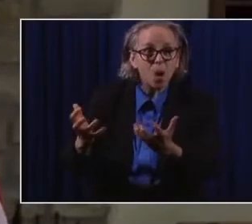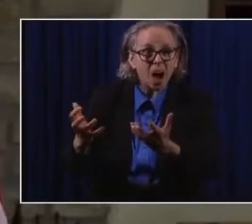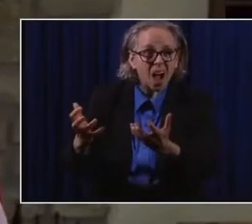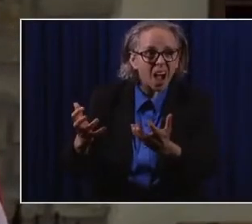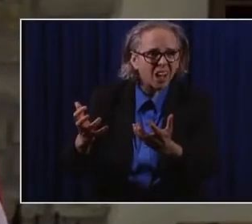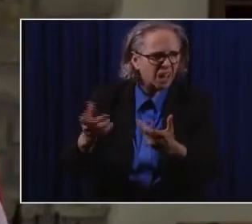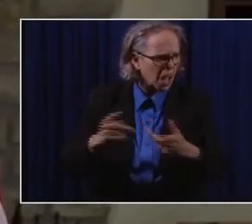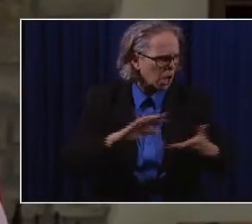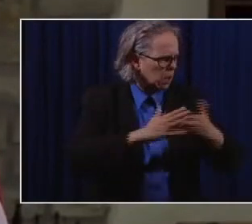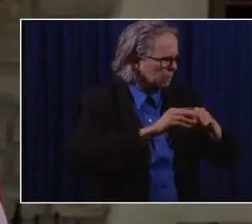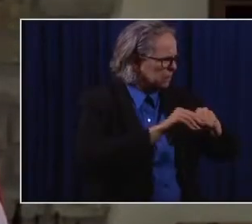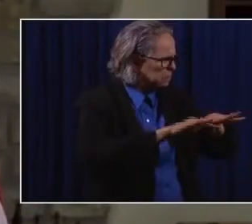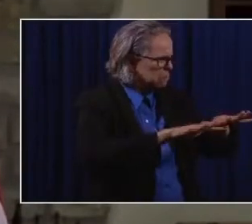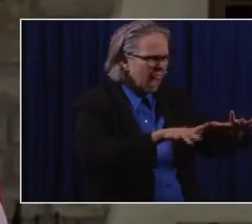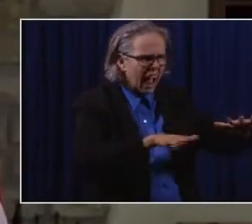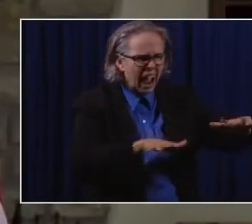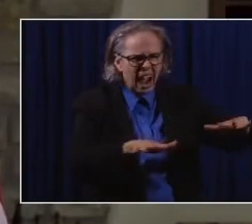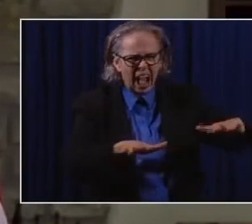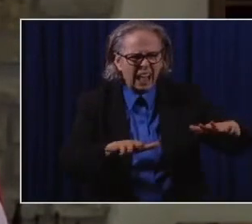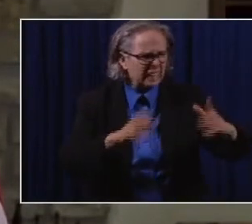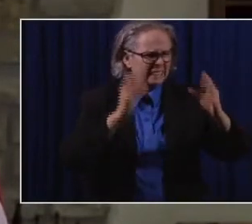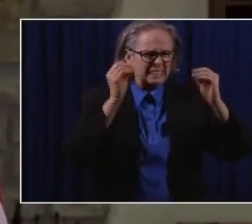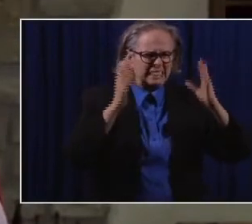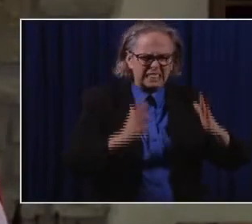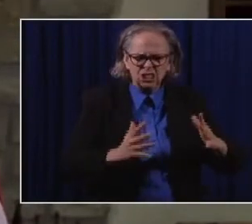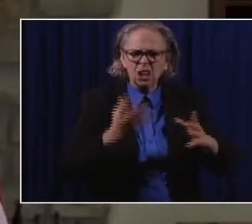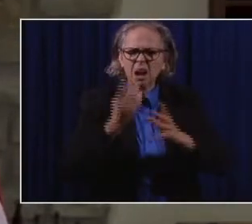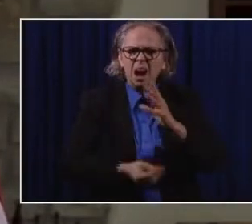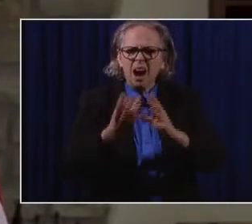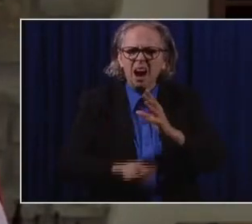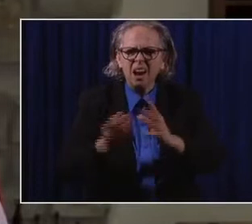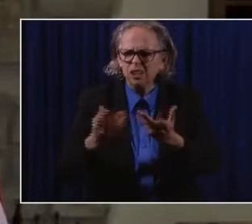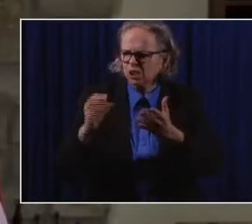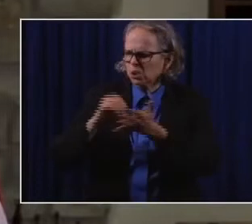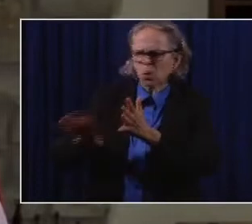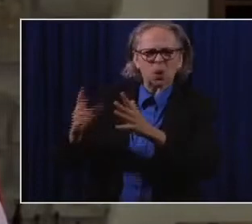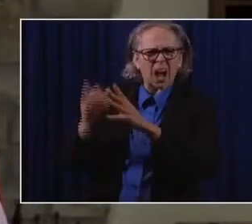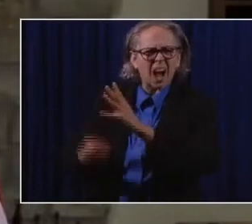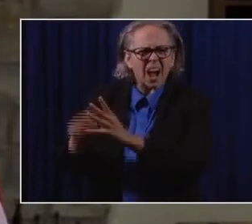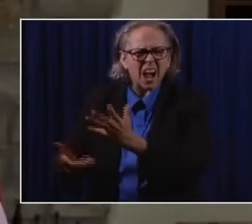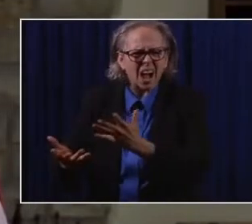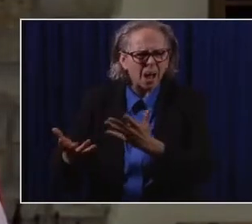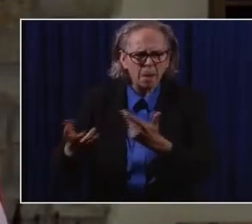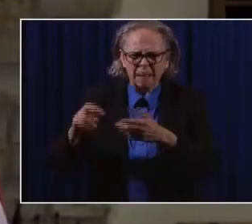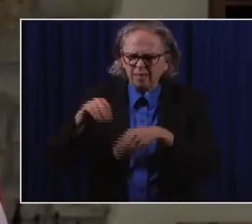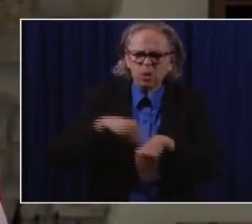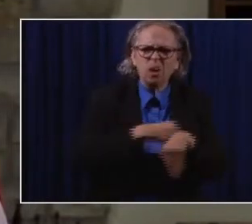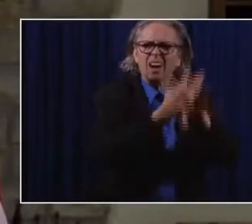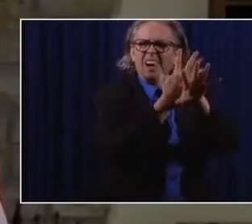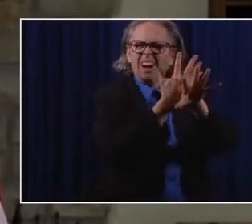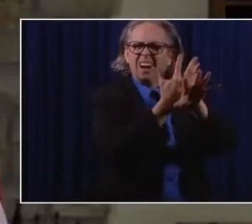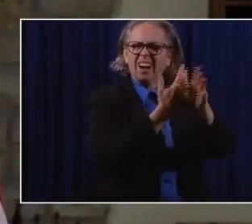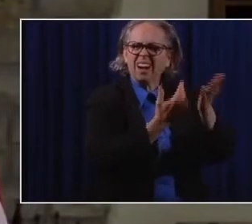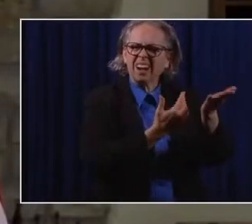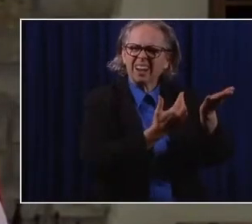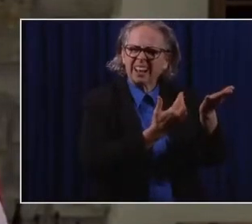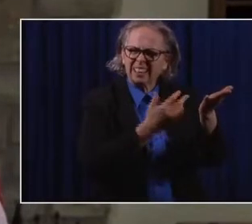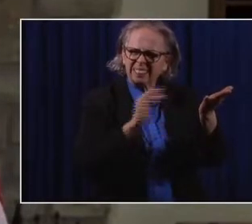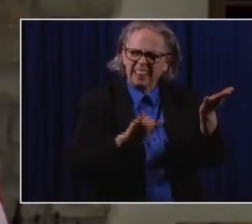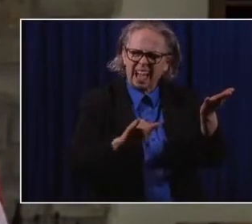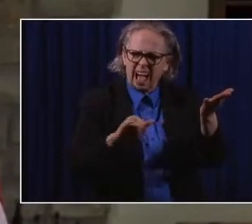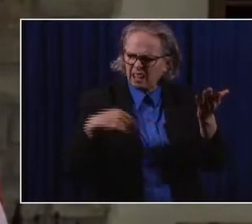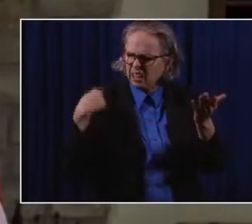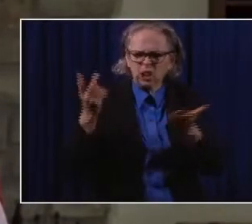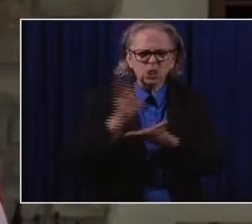out of school. In the last 2 weeks, at least 16 districts have made the decision to scale back to hybrid or